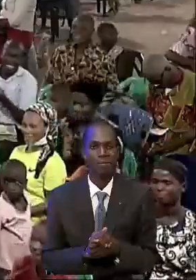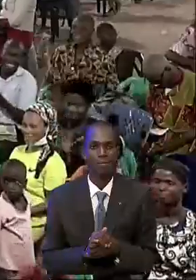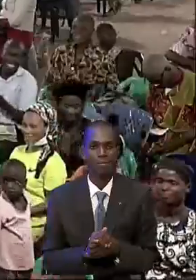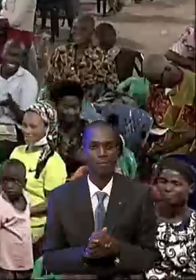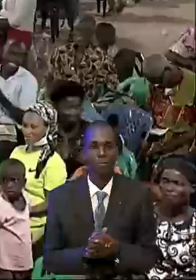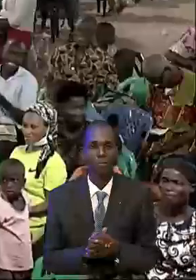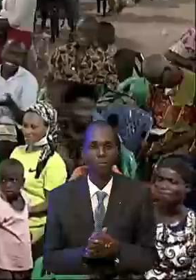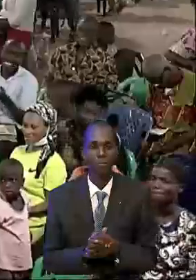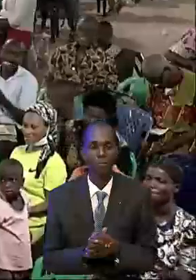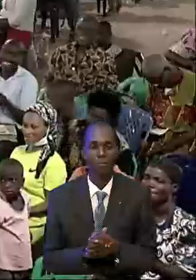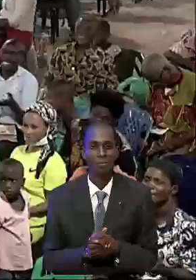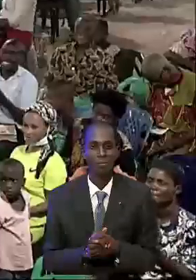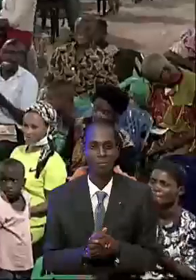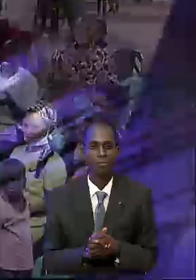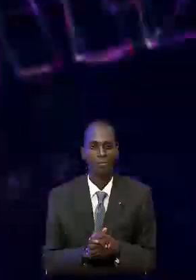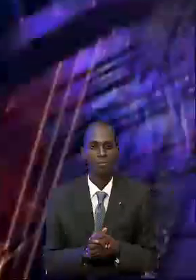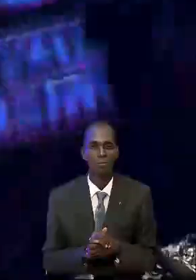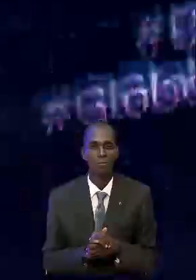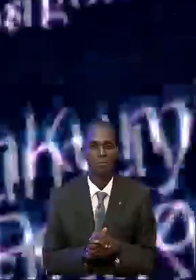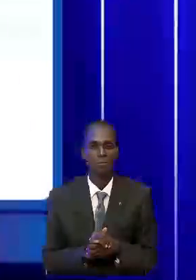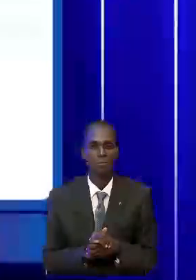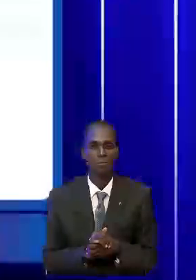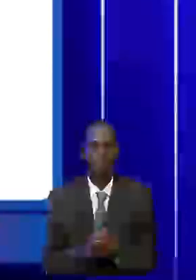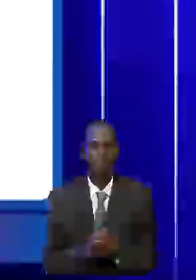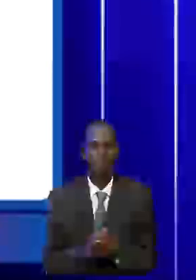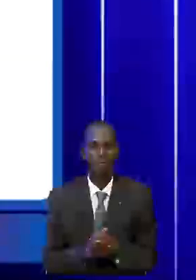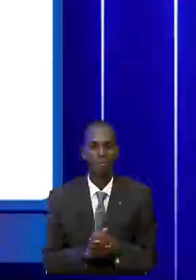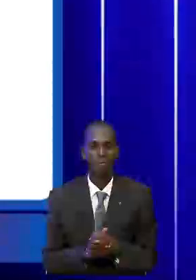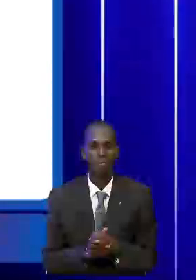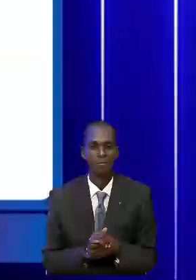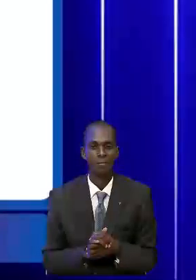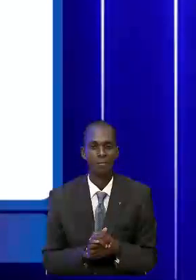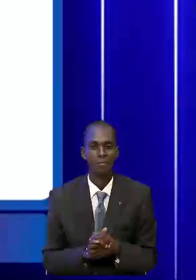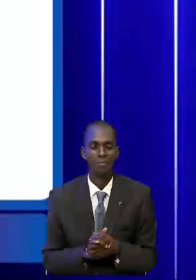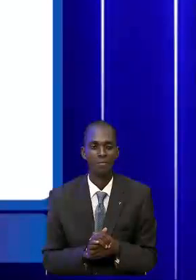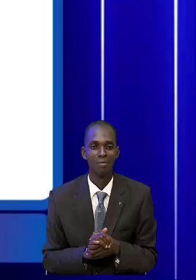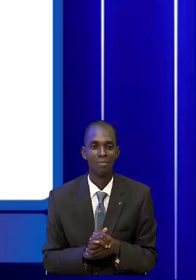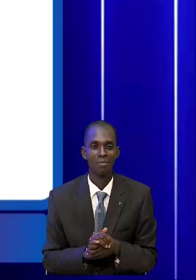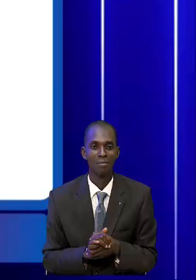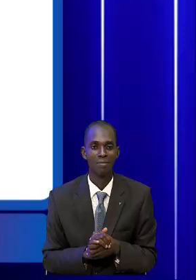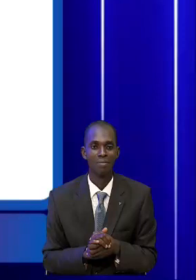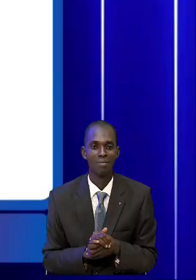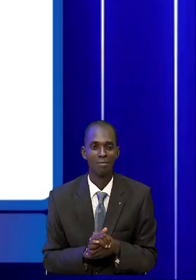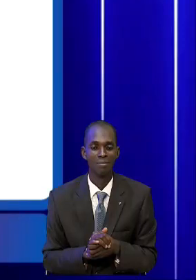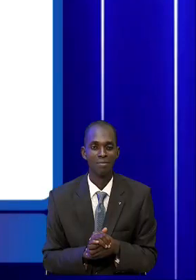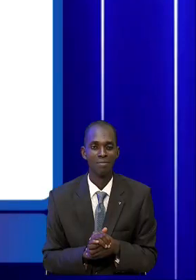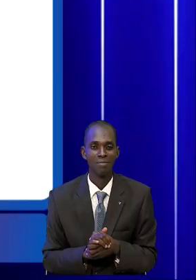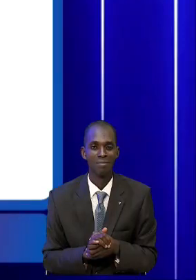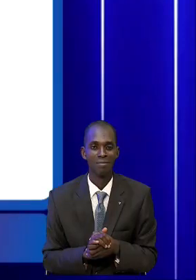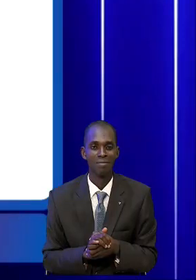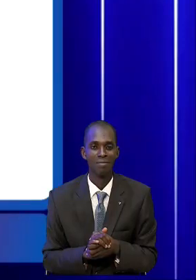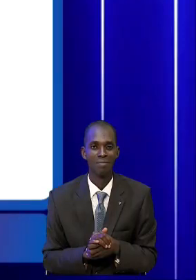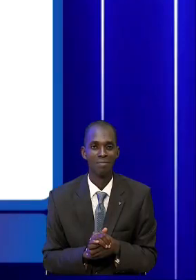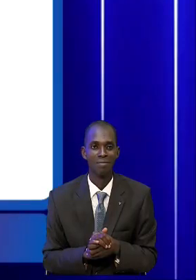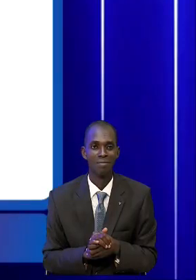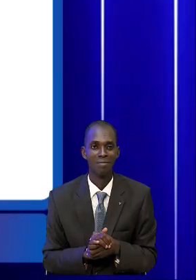I went for 3 different professional interviews, was offered job. The third one was during this program. On Friday,